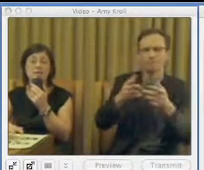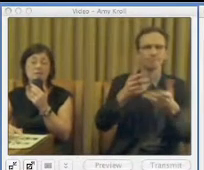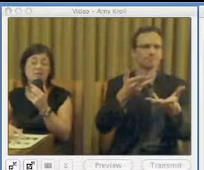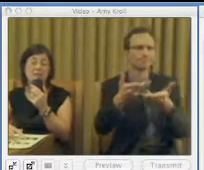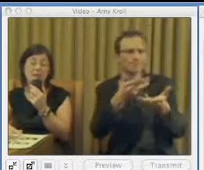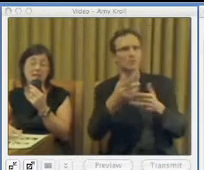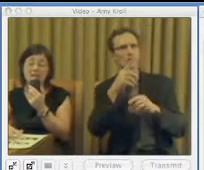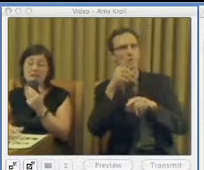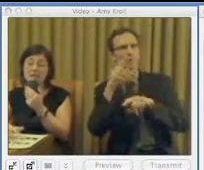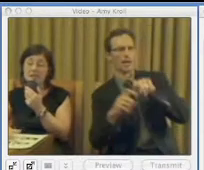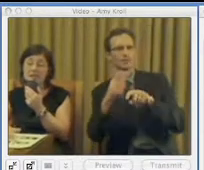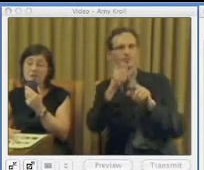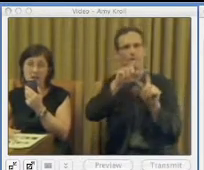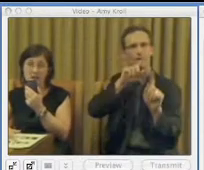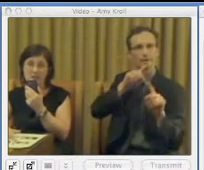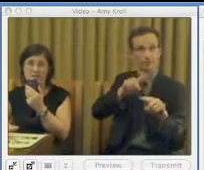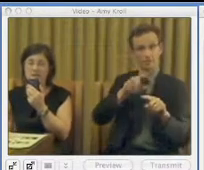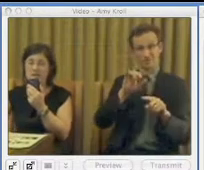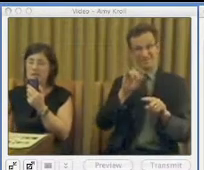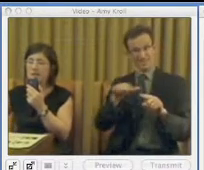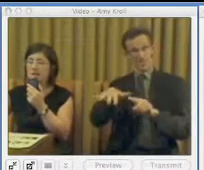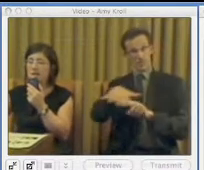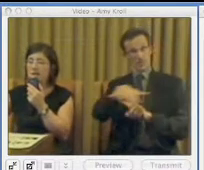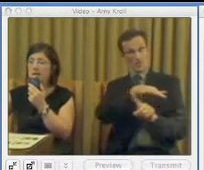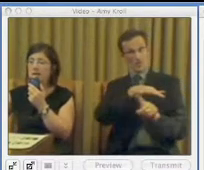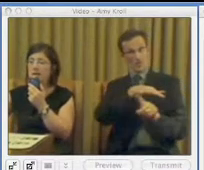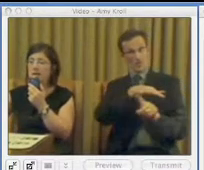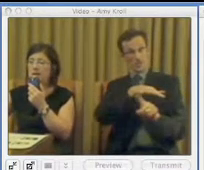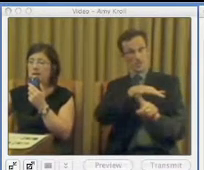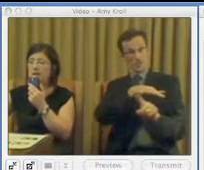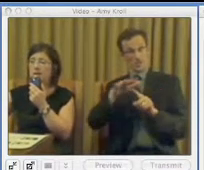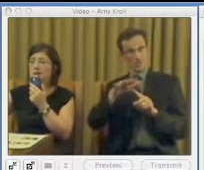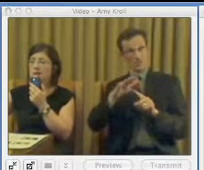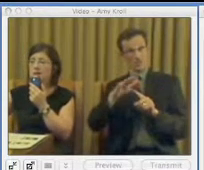asking the questions, the level of formality in this context